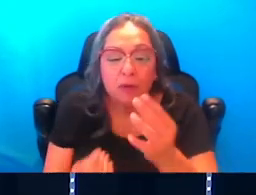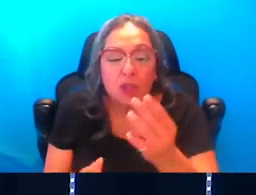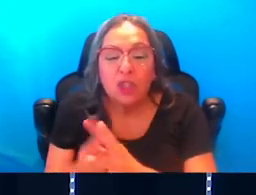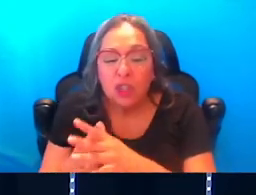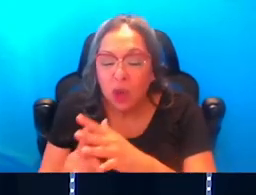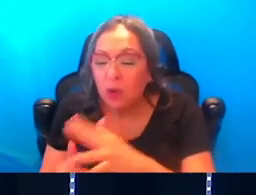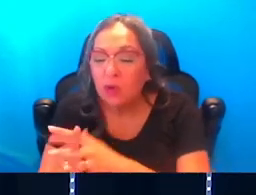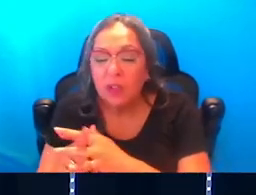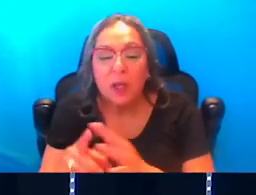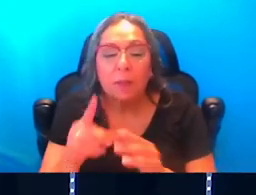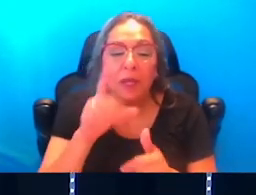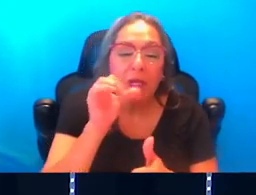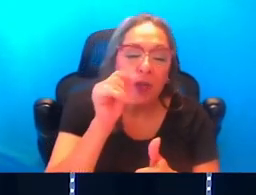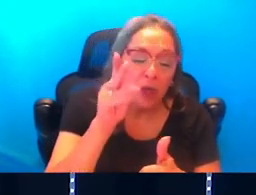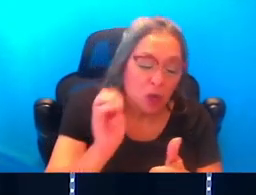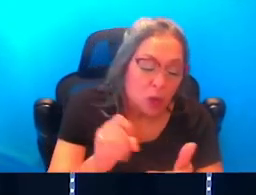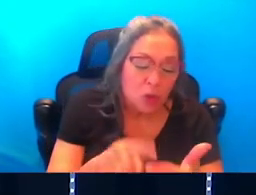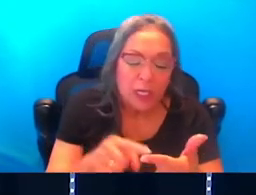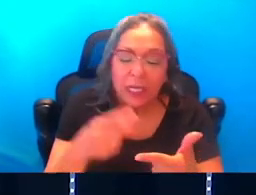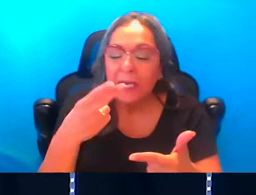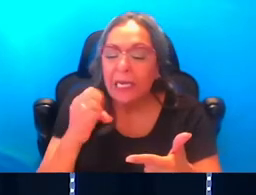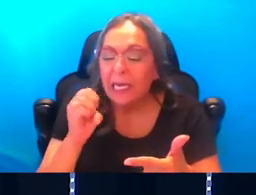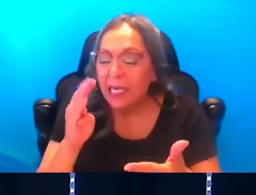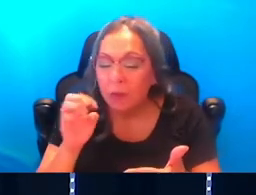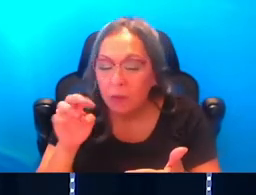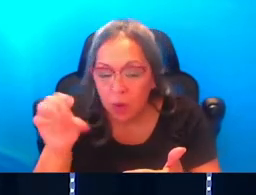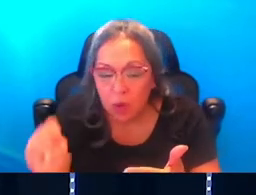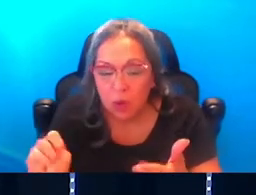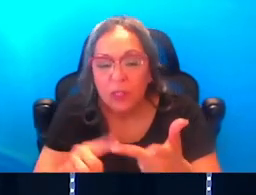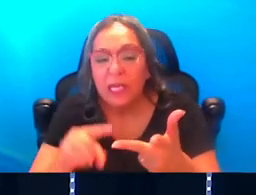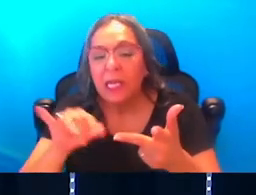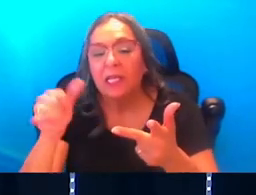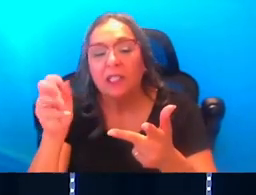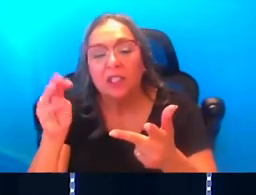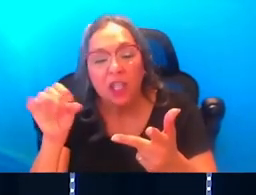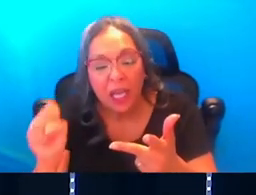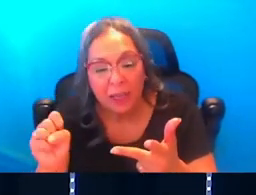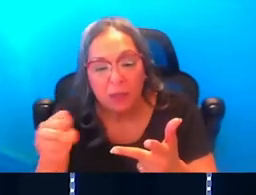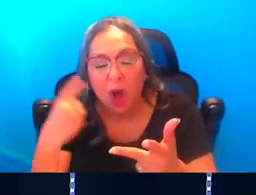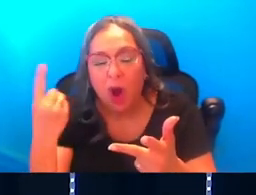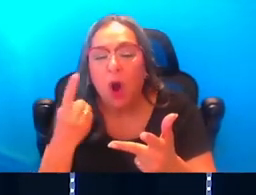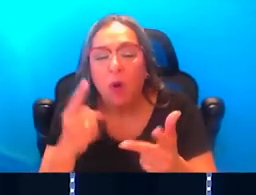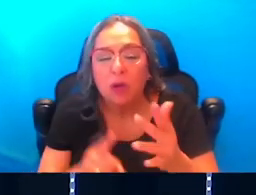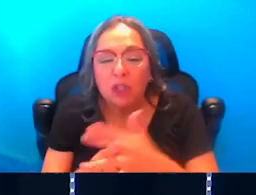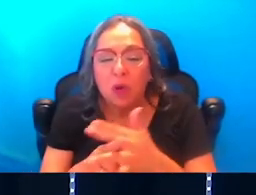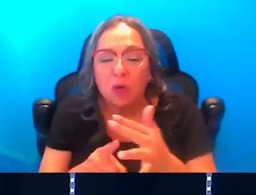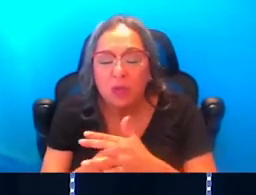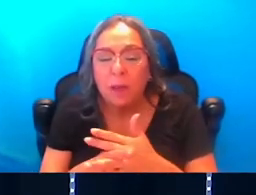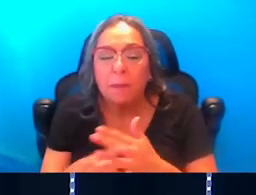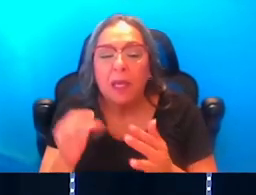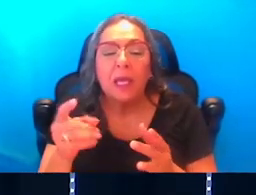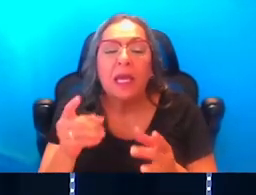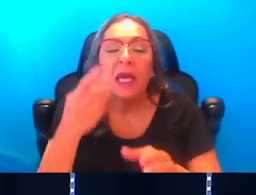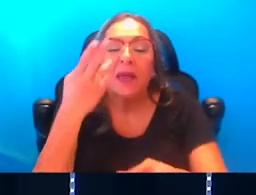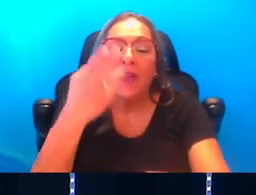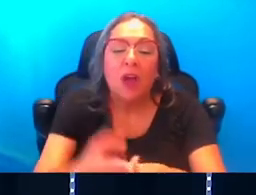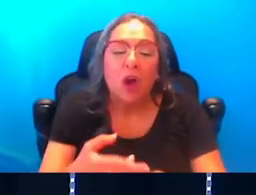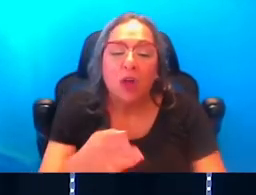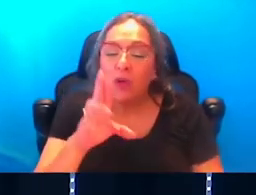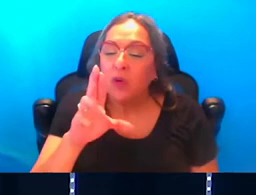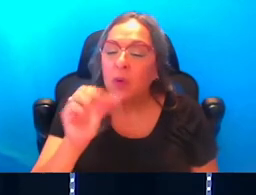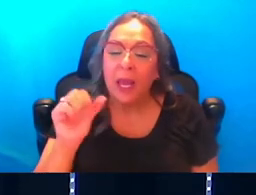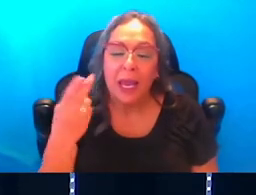in Hebrews. She's going to show up in the book of James, of course, that we're reading today. And she's always called Rahab the prostitute. That's a huge